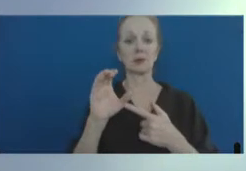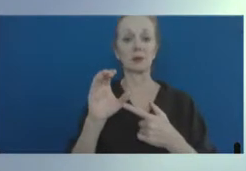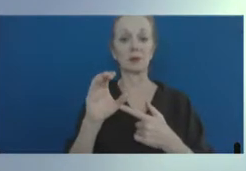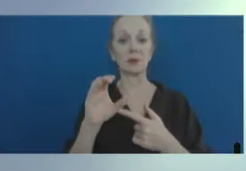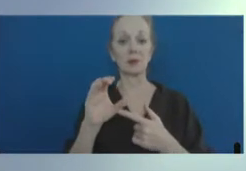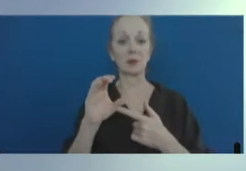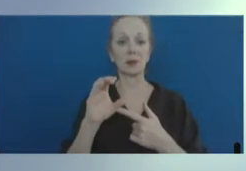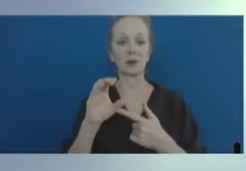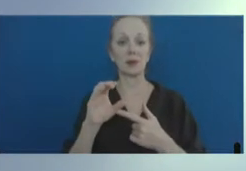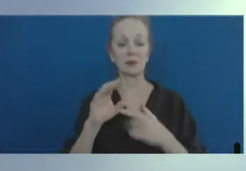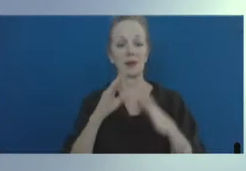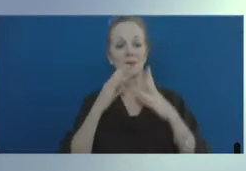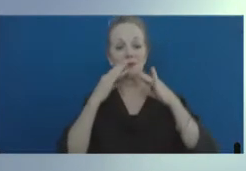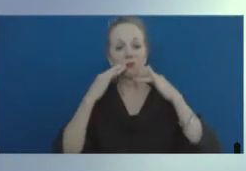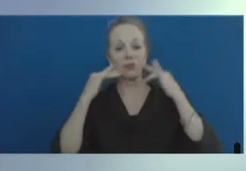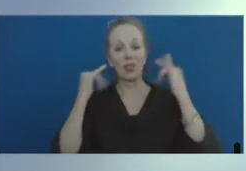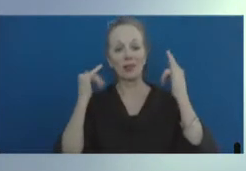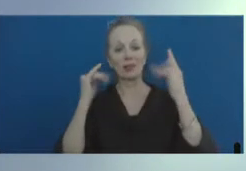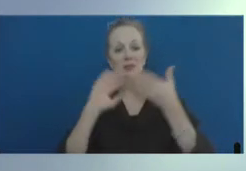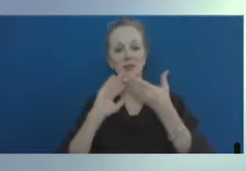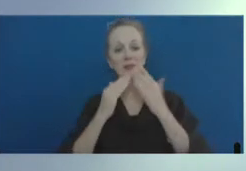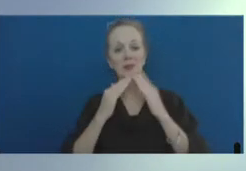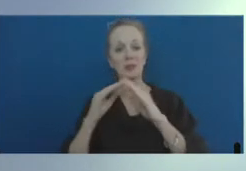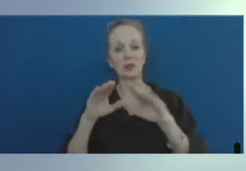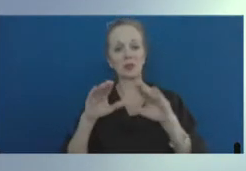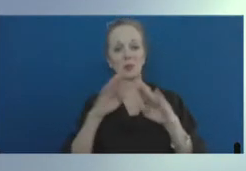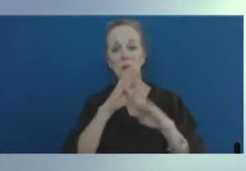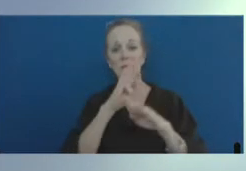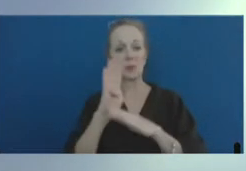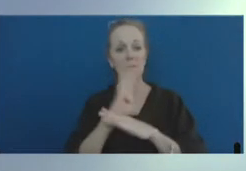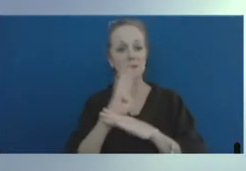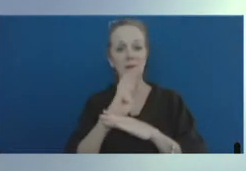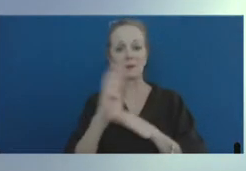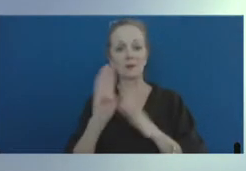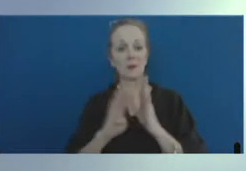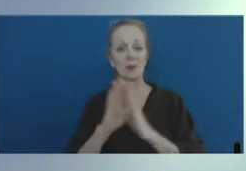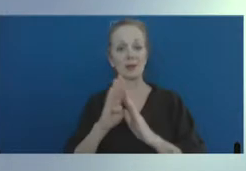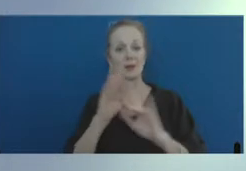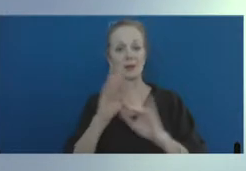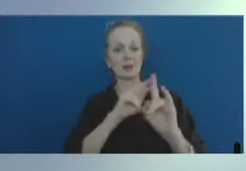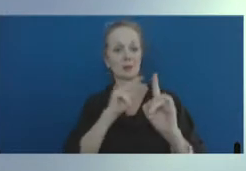a friendly community to do business in from a development perspective. And